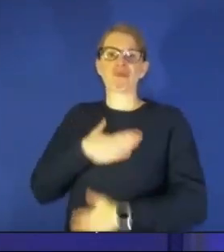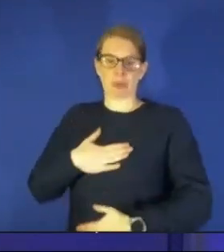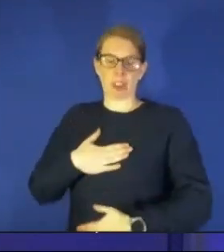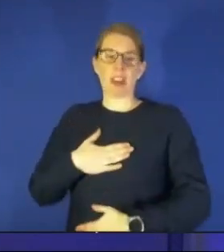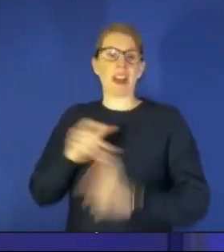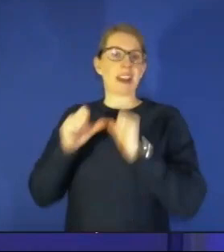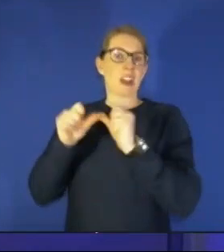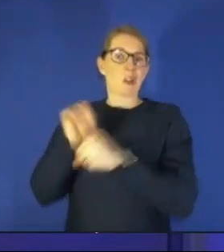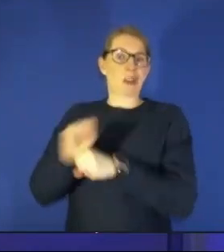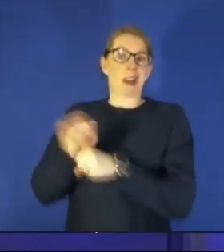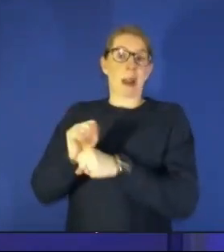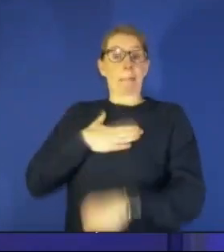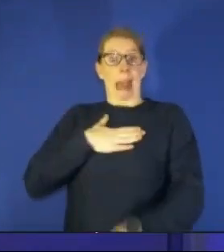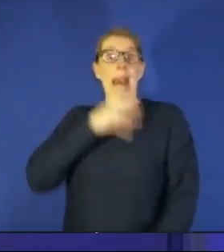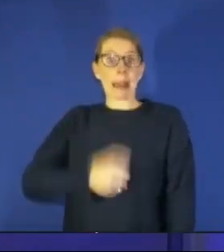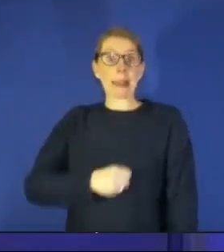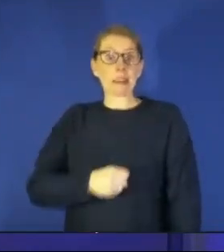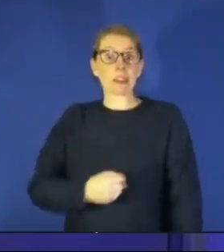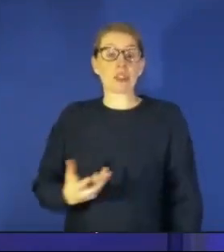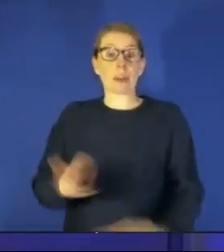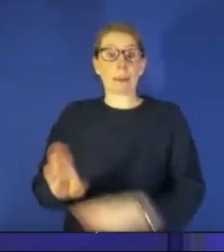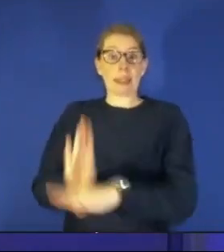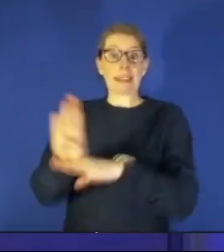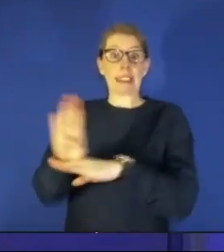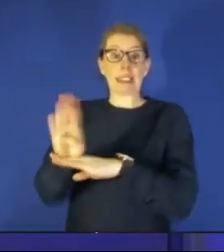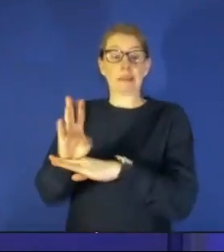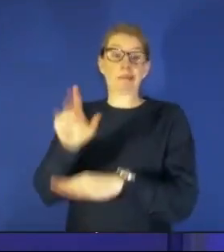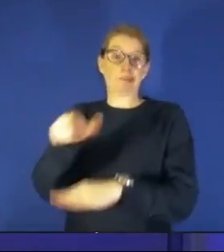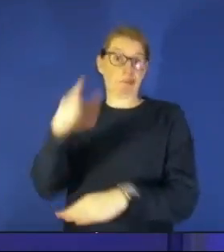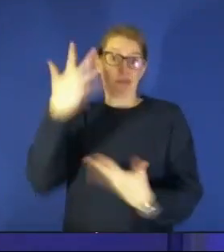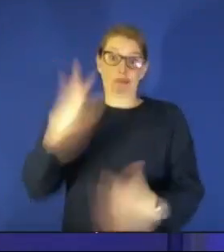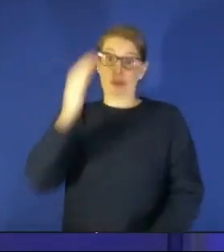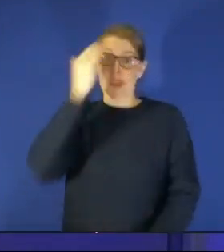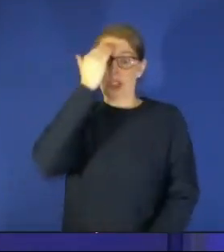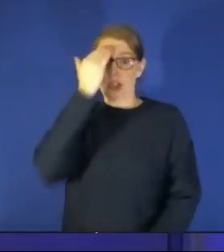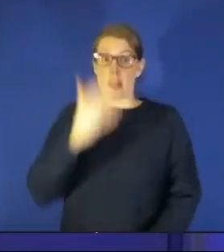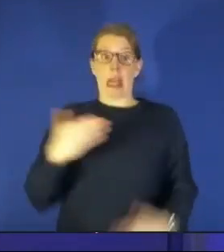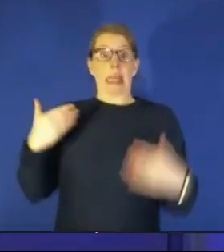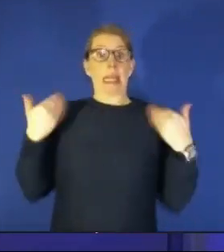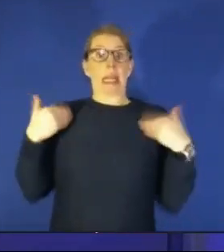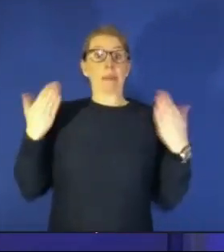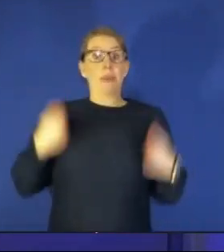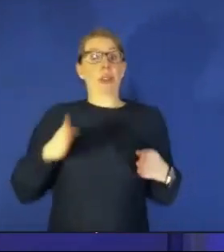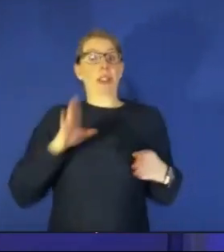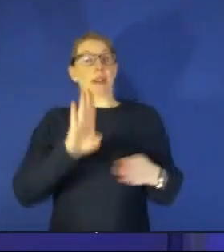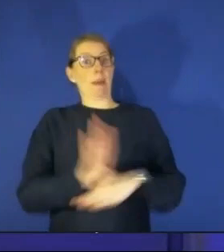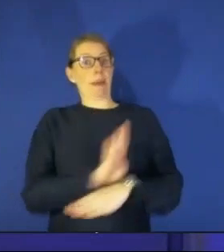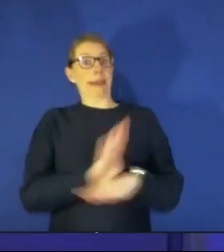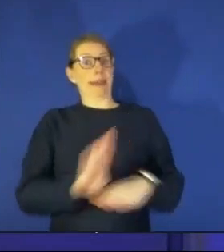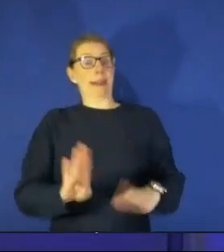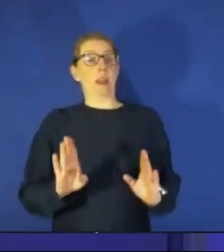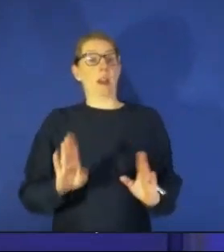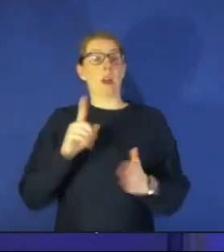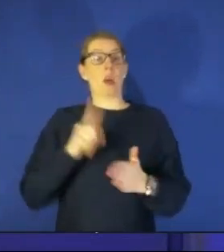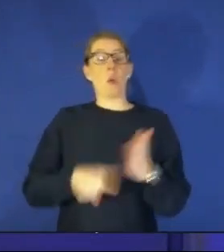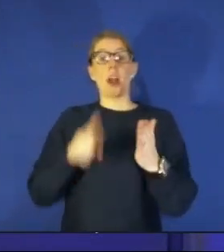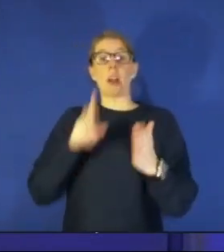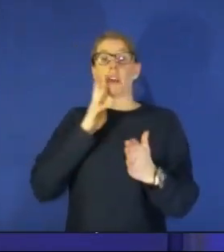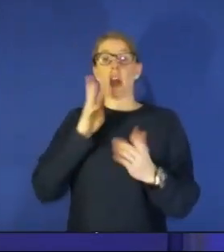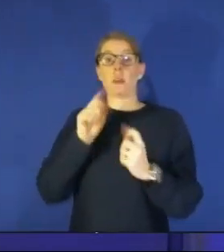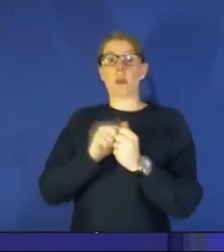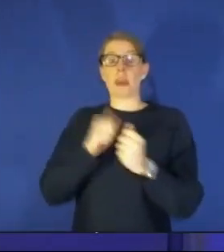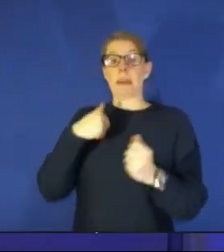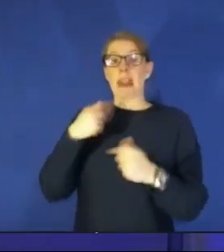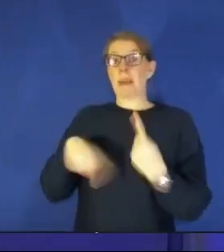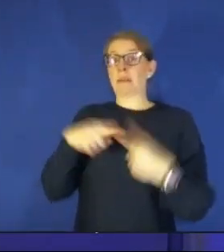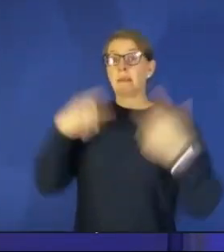my age in a business that, as you know, is a young person's business. Okay, what they want to talk to me about, I have no idea, but I